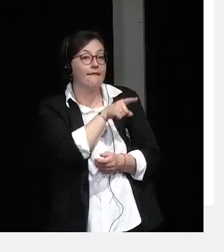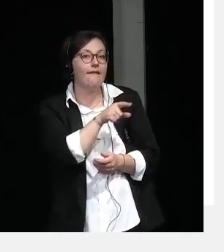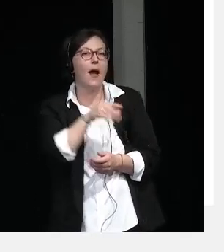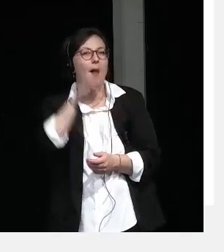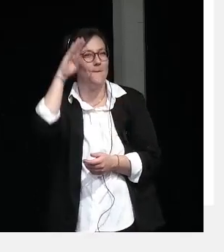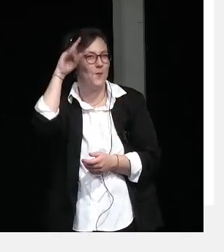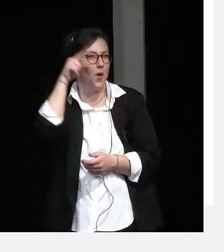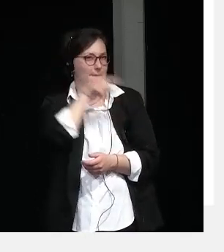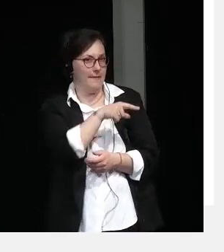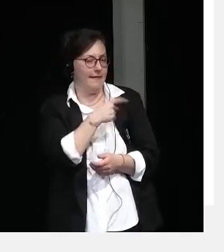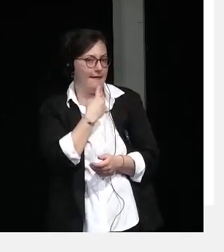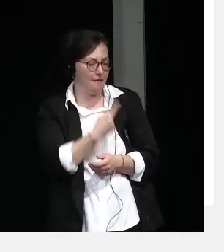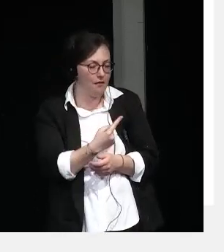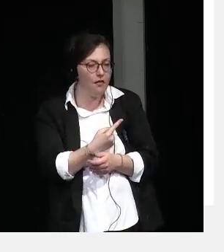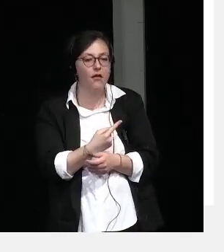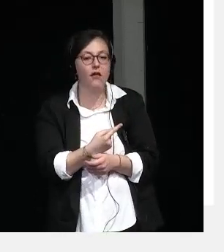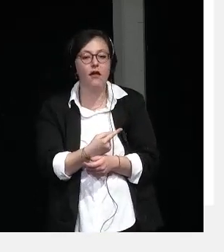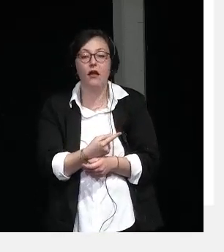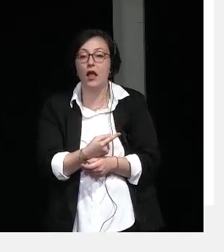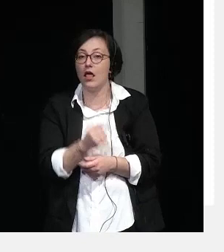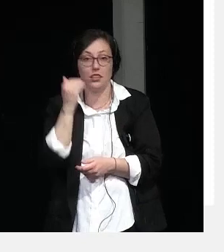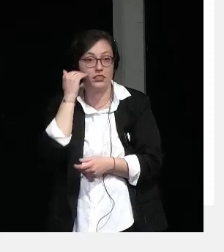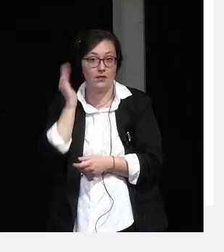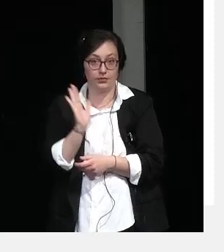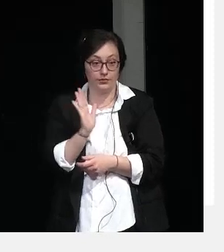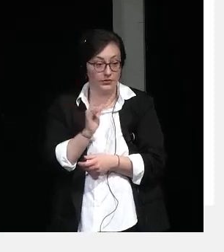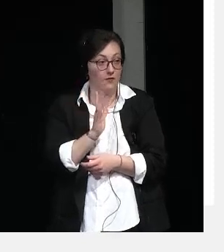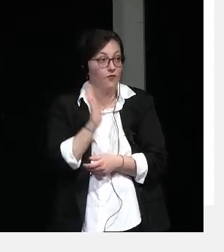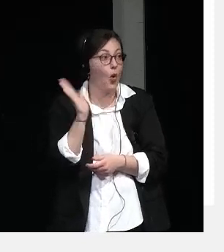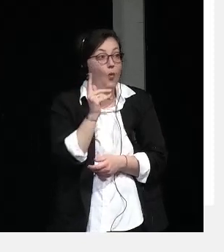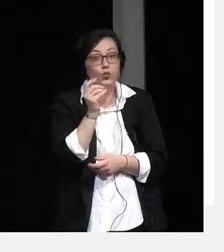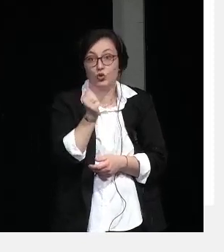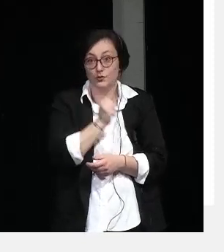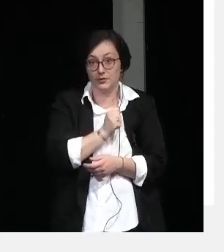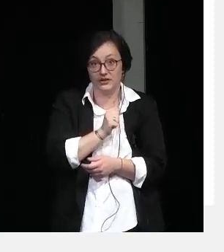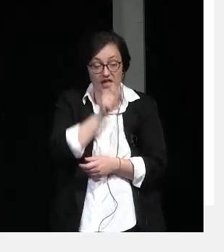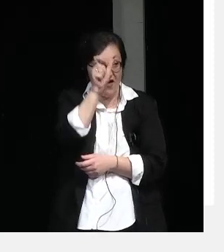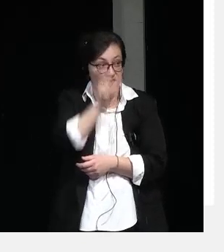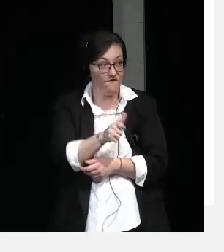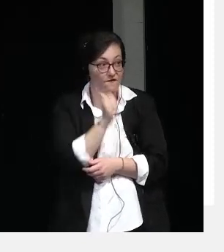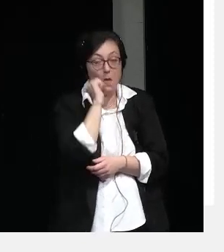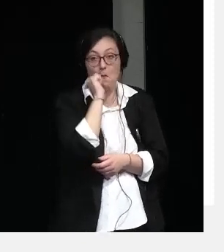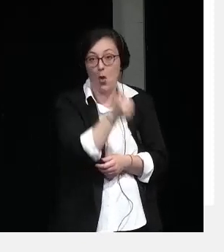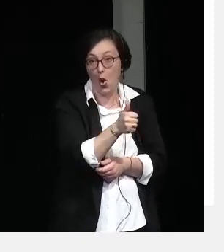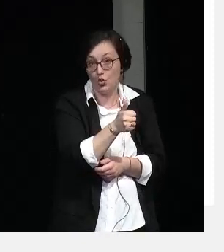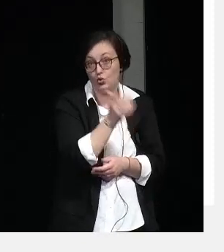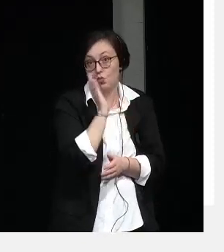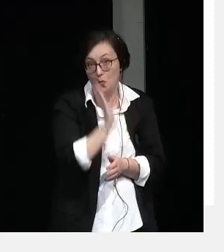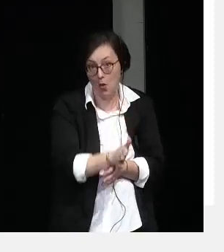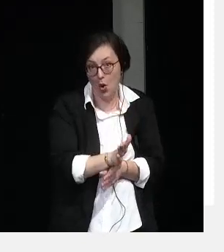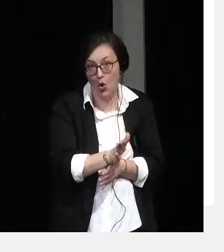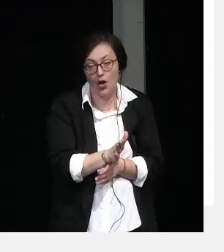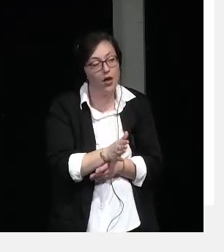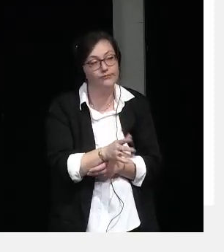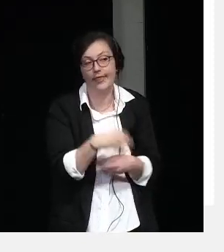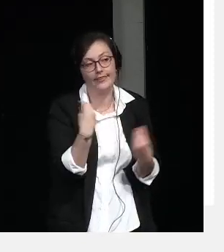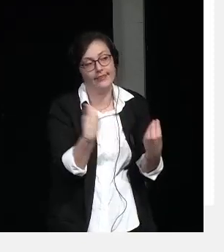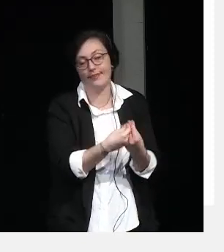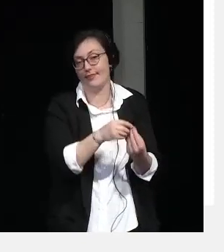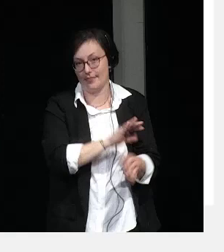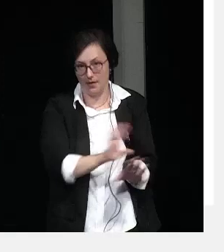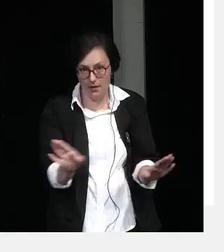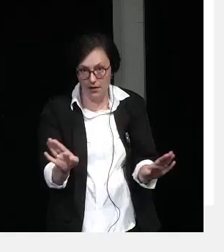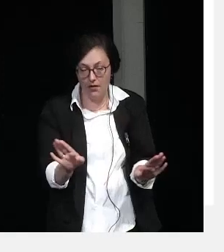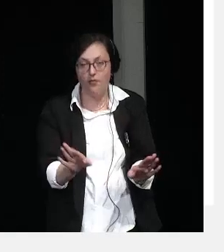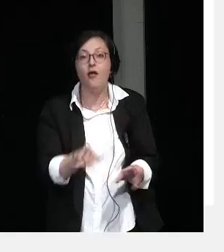you can, then you should not. You are not the right person. So I really think that we have